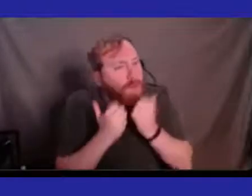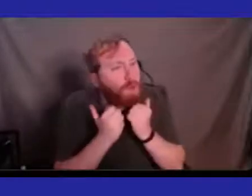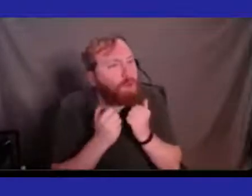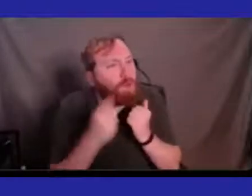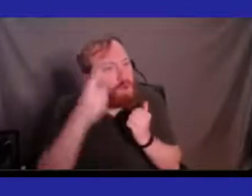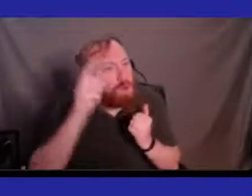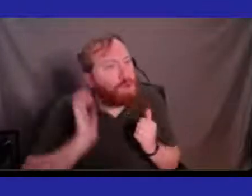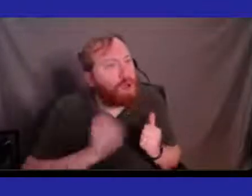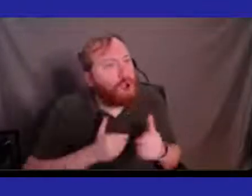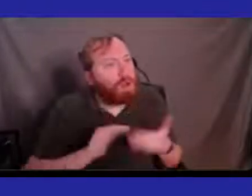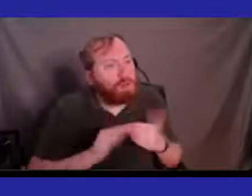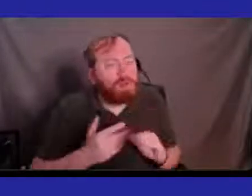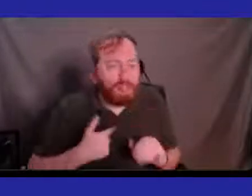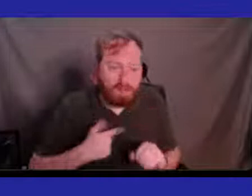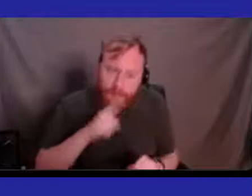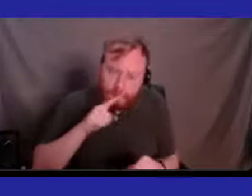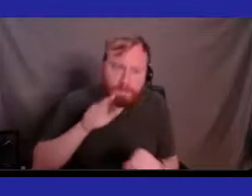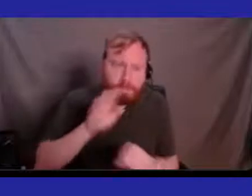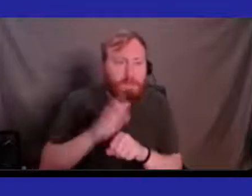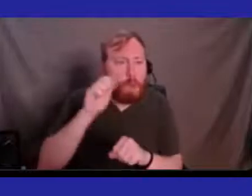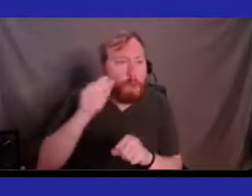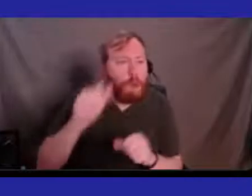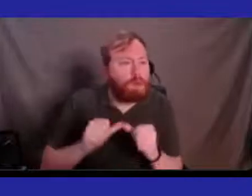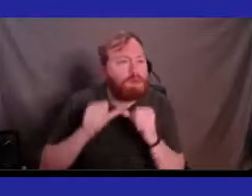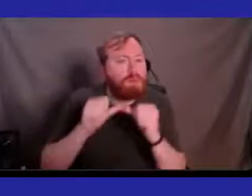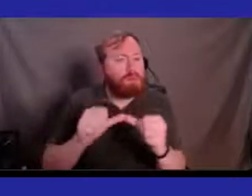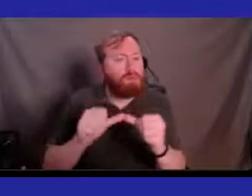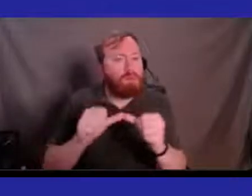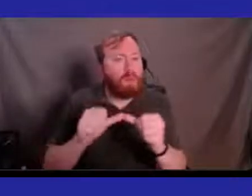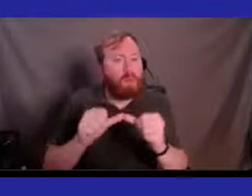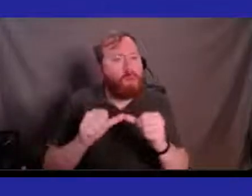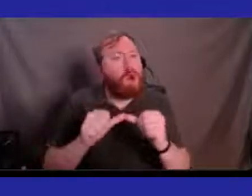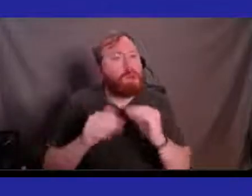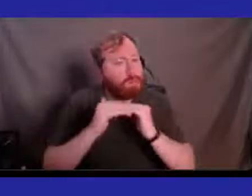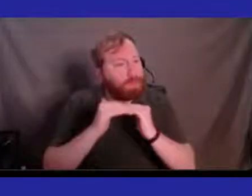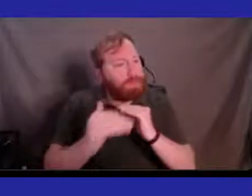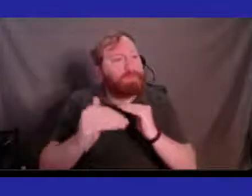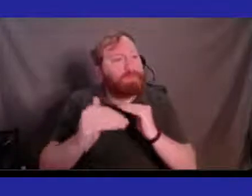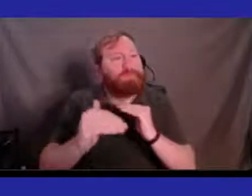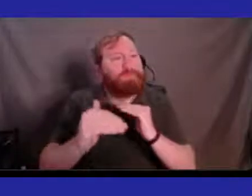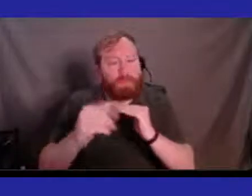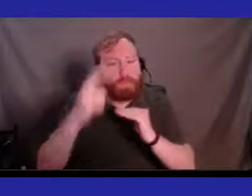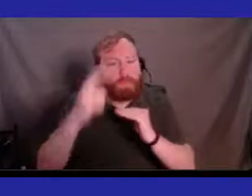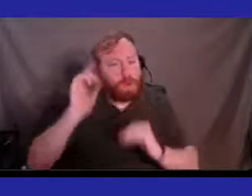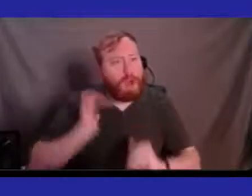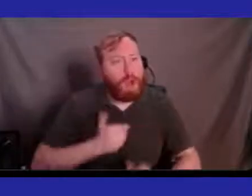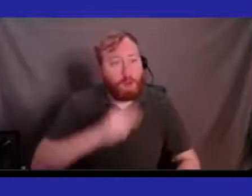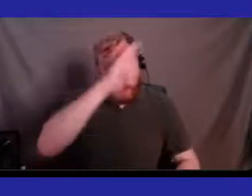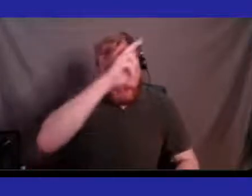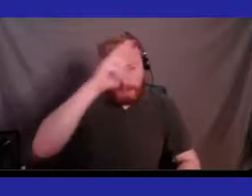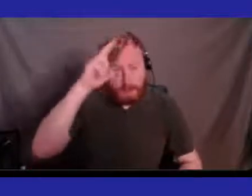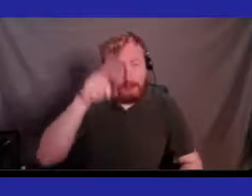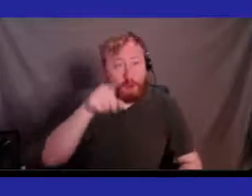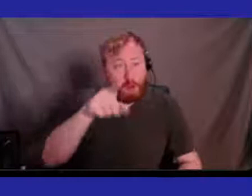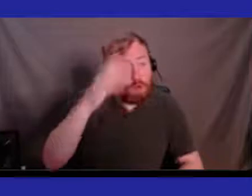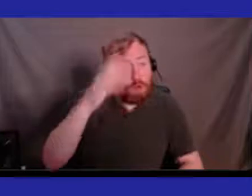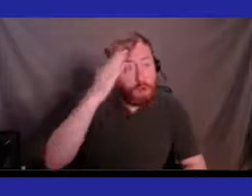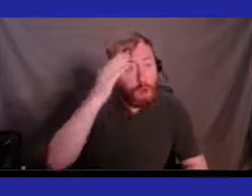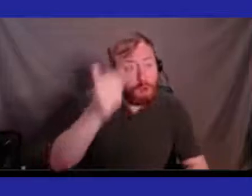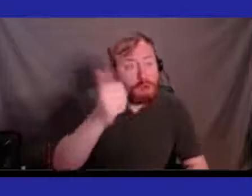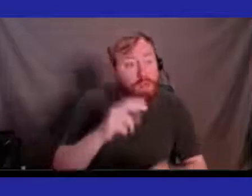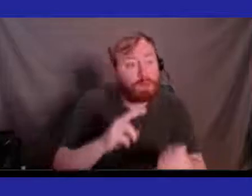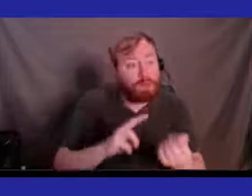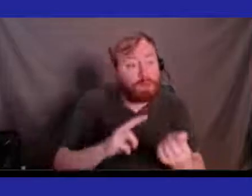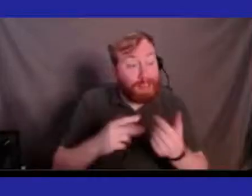community, and I stand to fight for a long-term sustainability for our hospitals. And as a